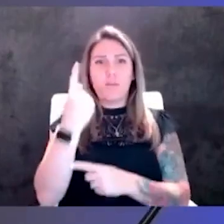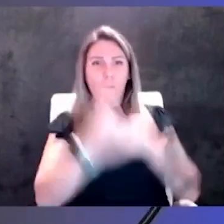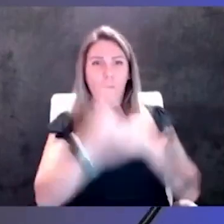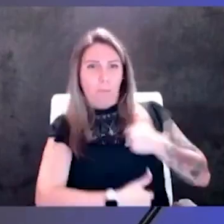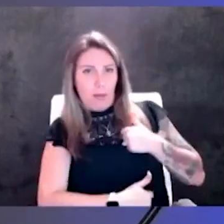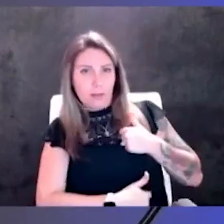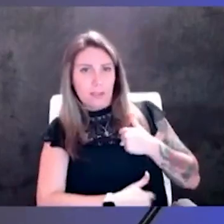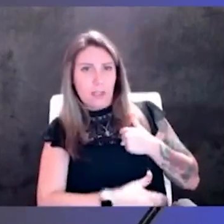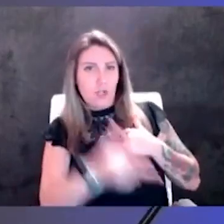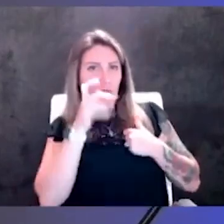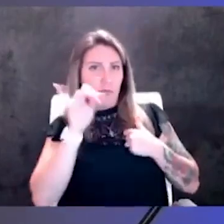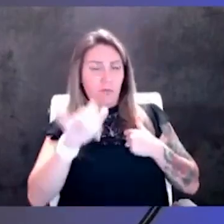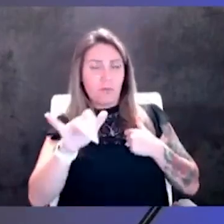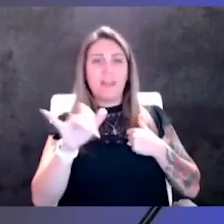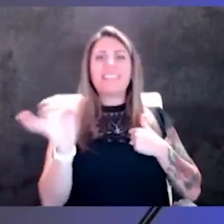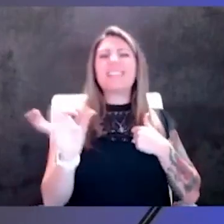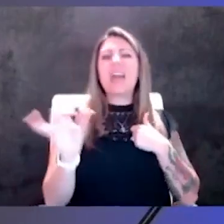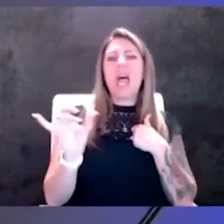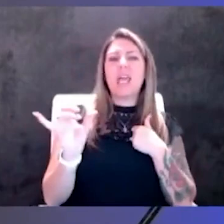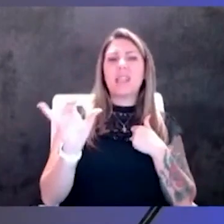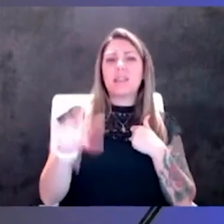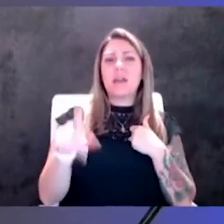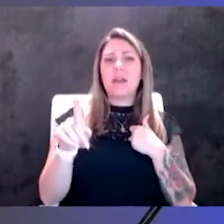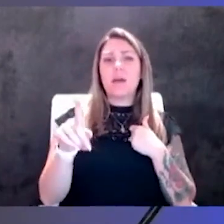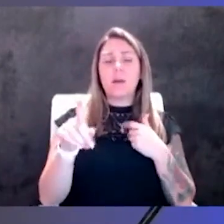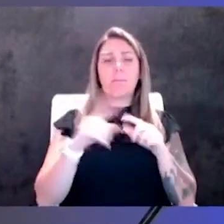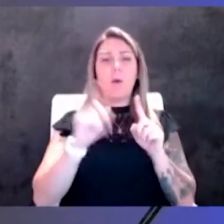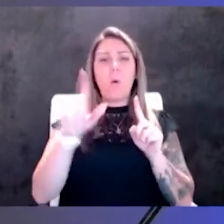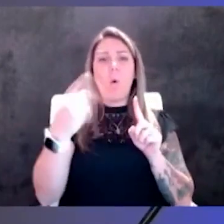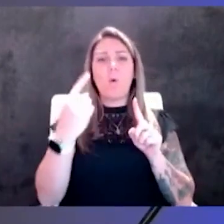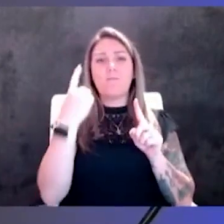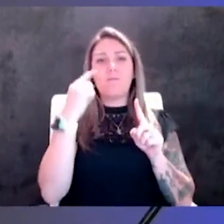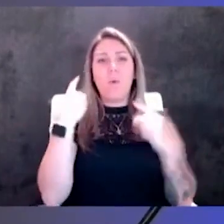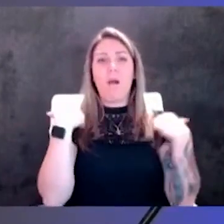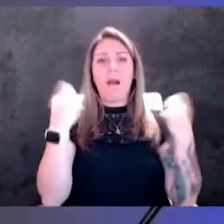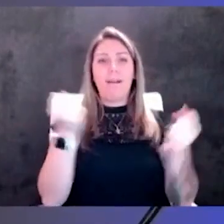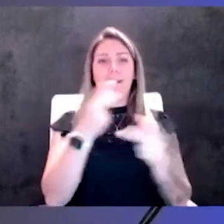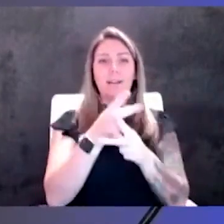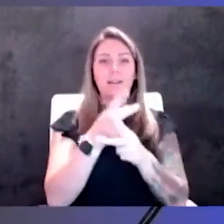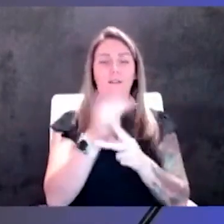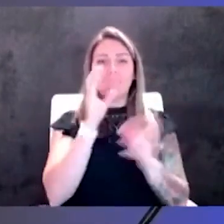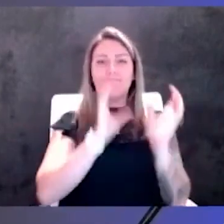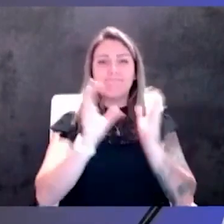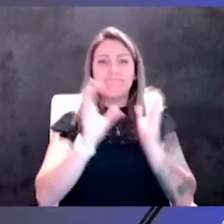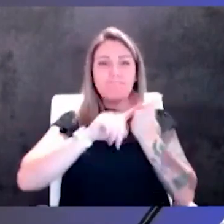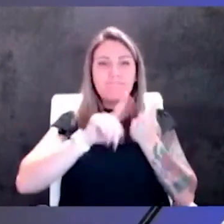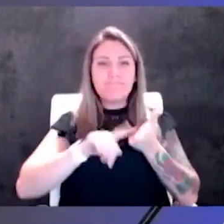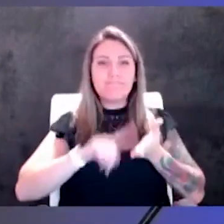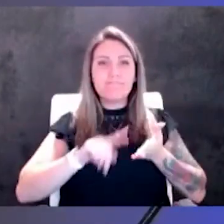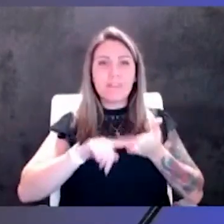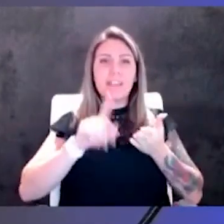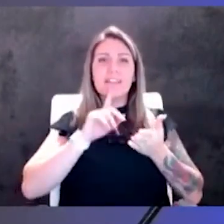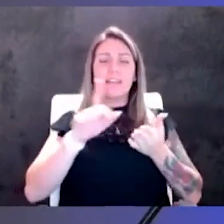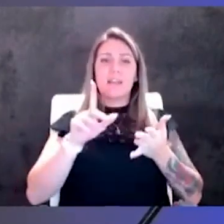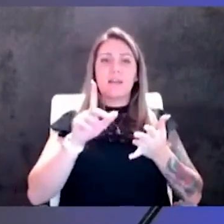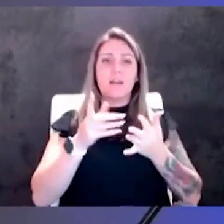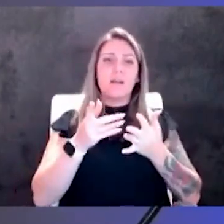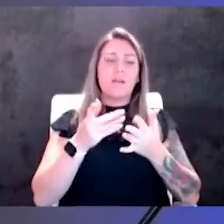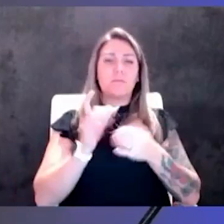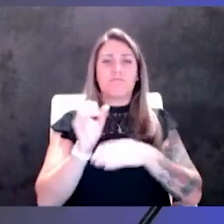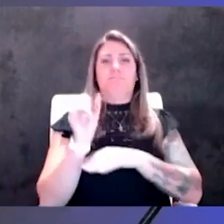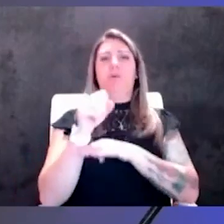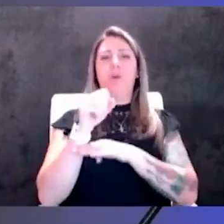like DARPA only for healthcare. We are looking for the breakthrough advances and helping to